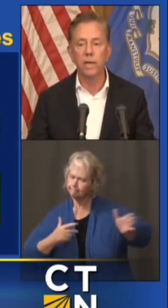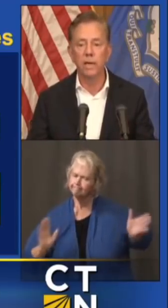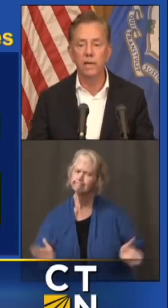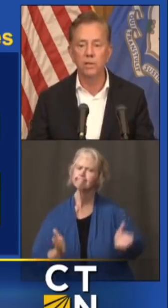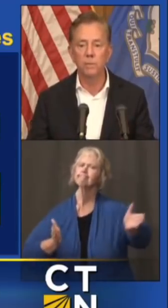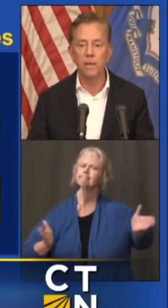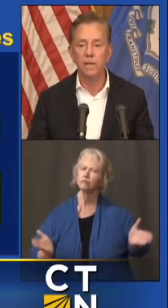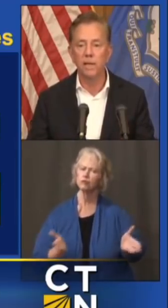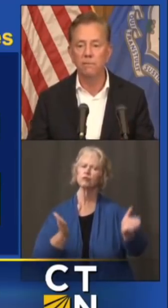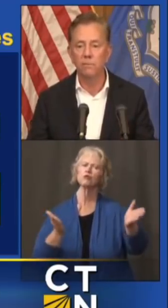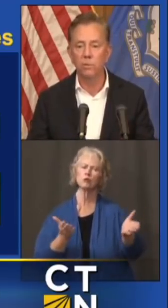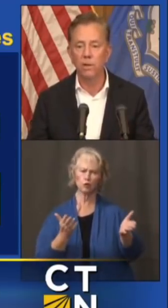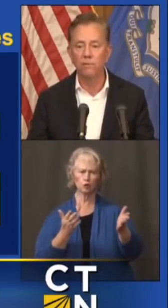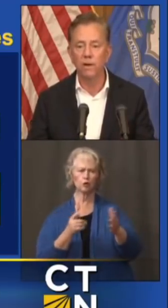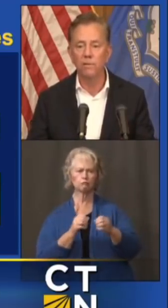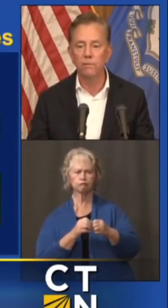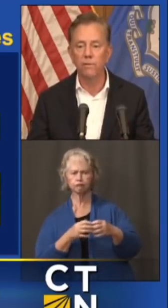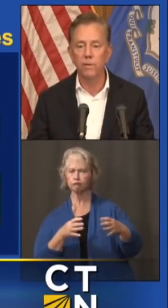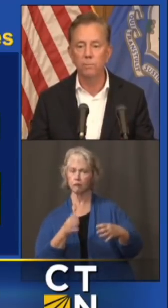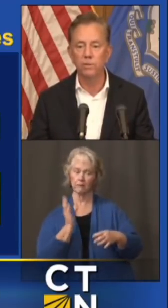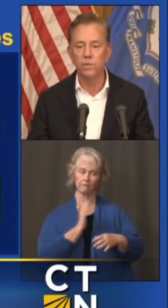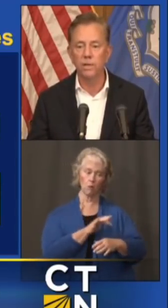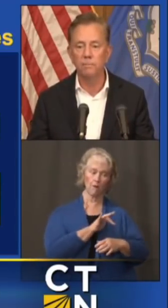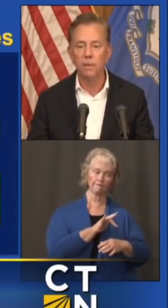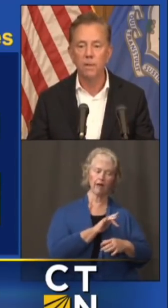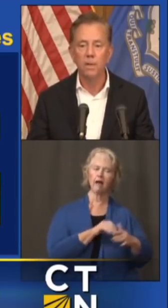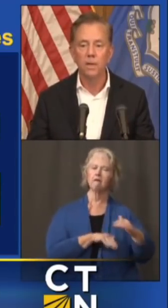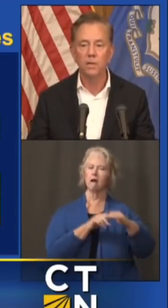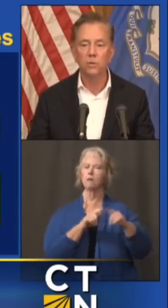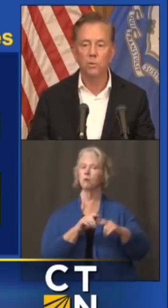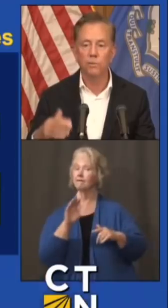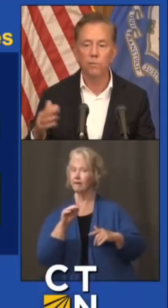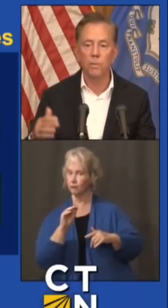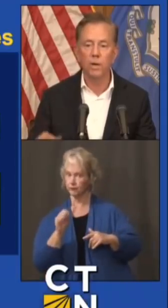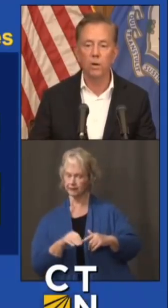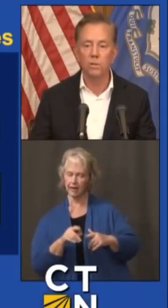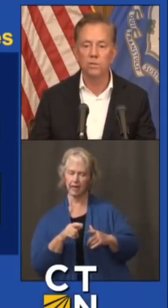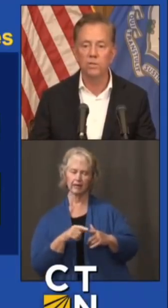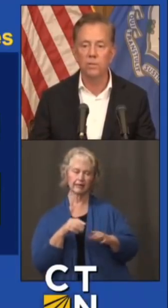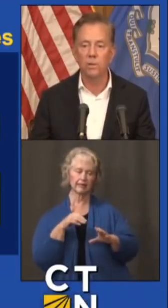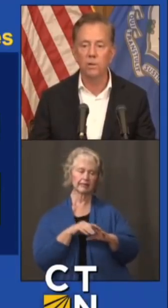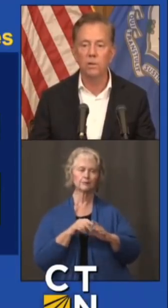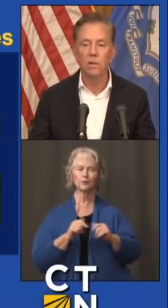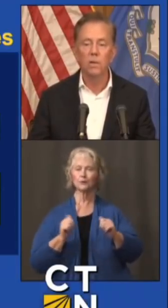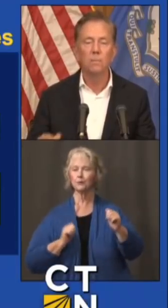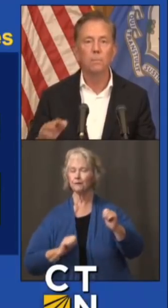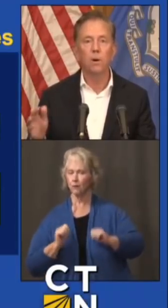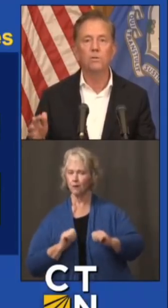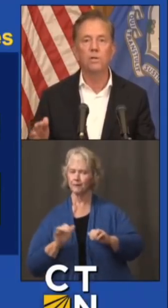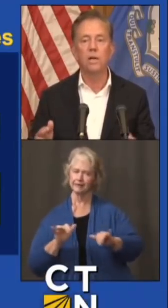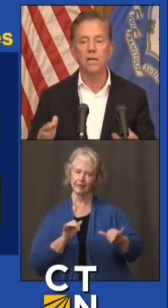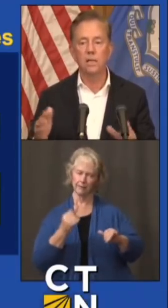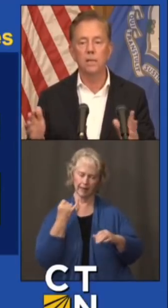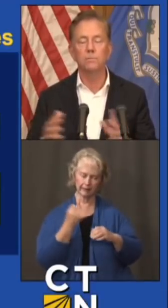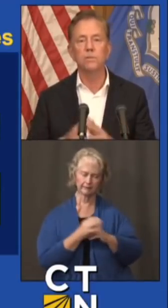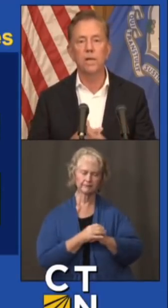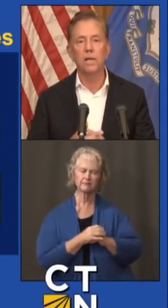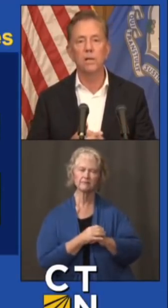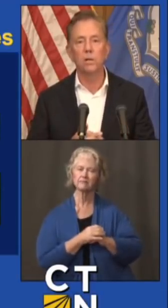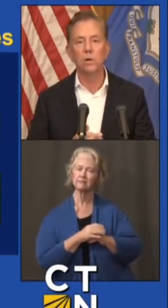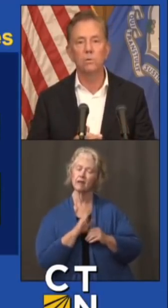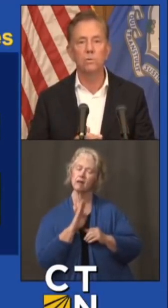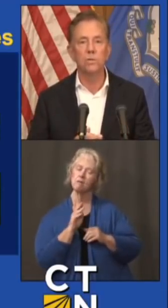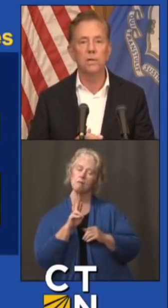wherever we can, expanding that from 25 to 50%. Indoor performing arts, similar. Bars and nightclubs